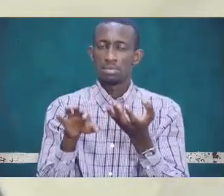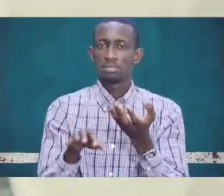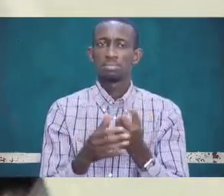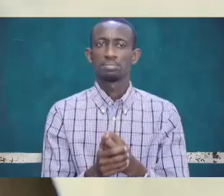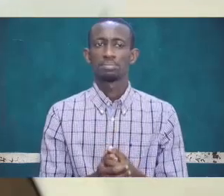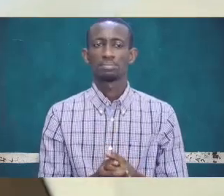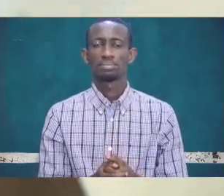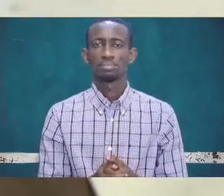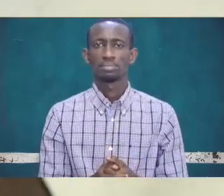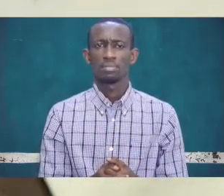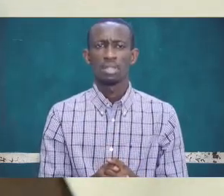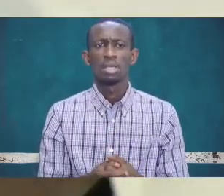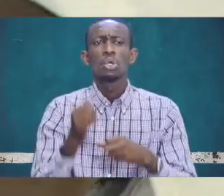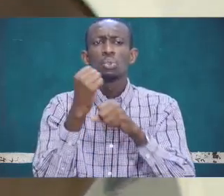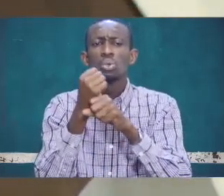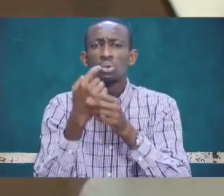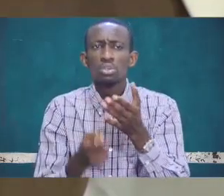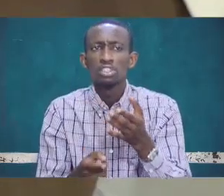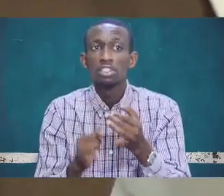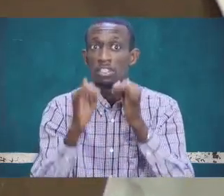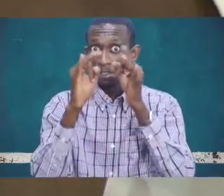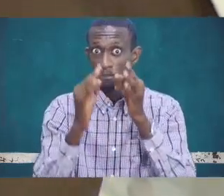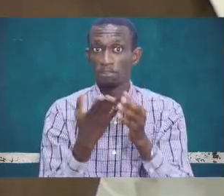It means that if